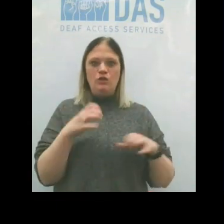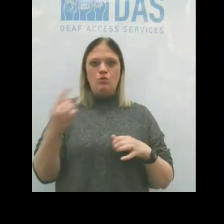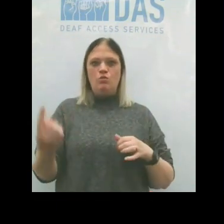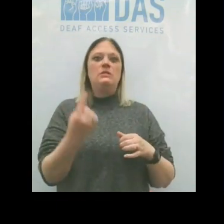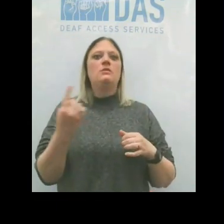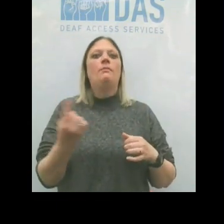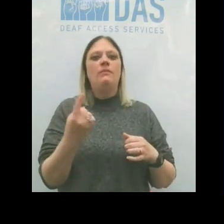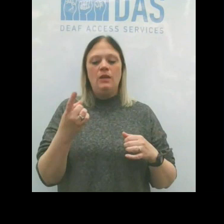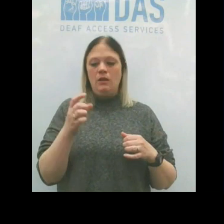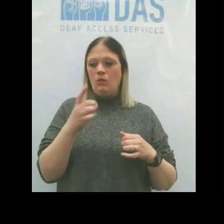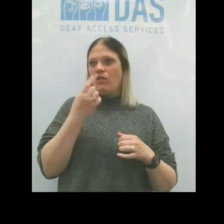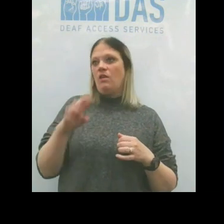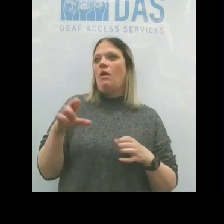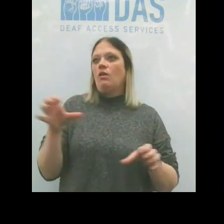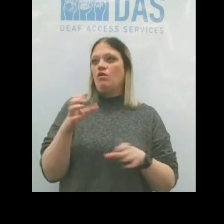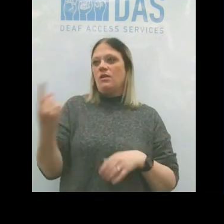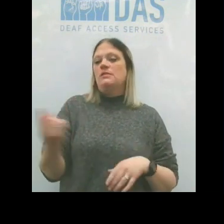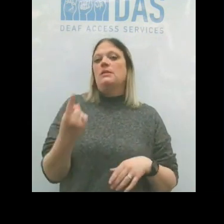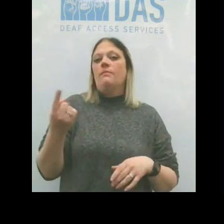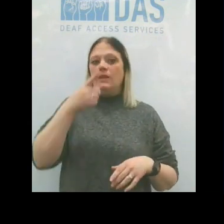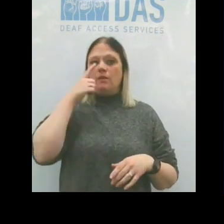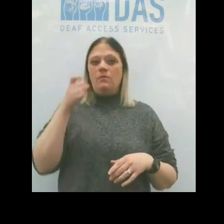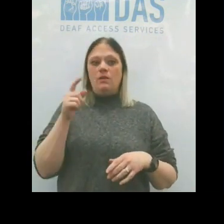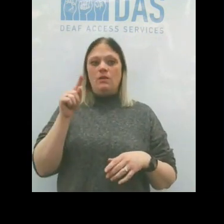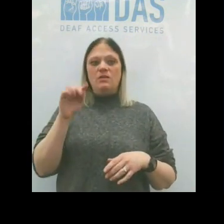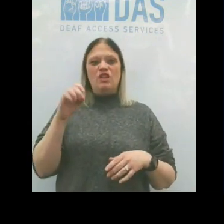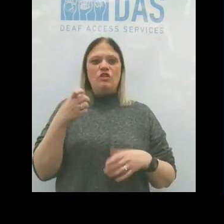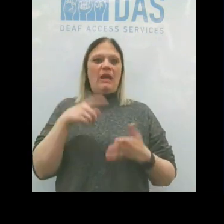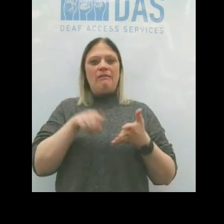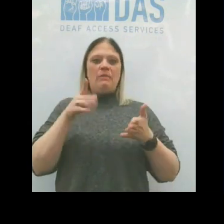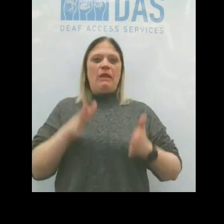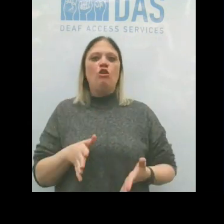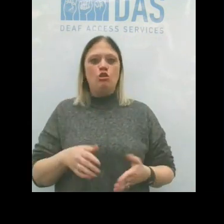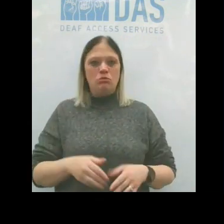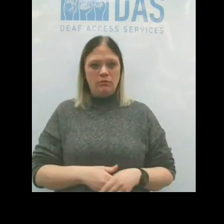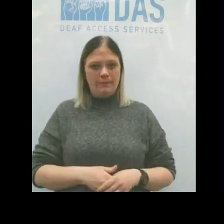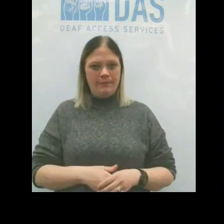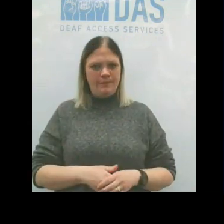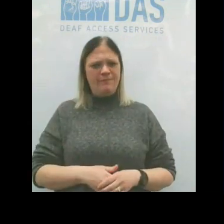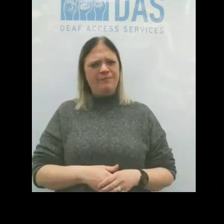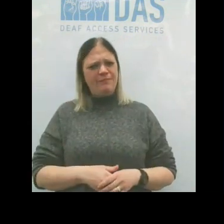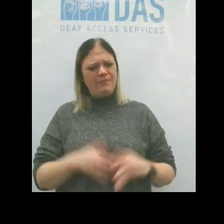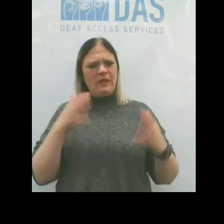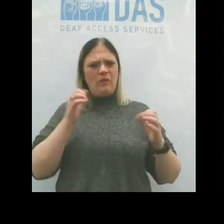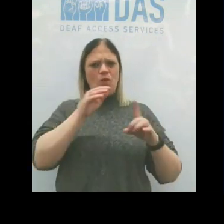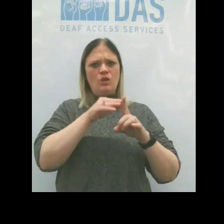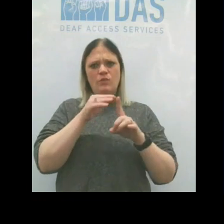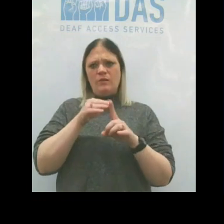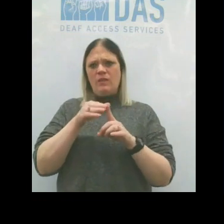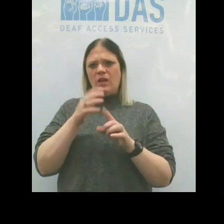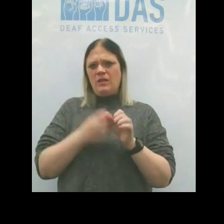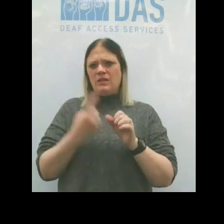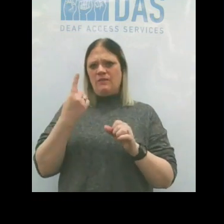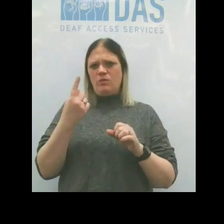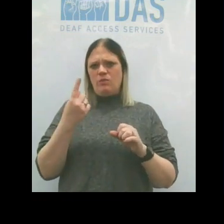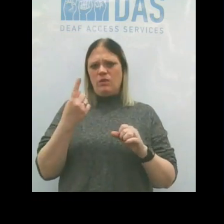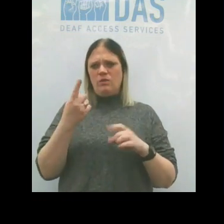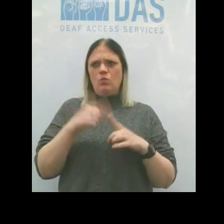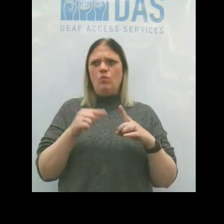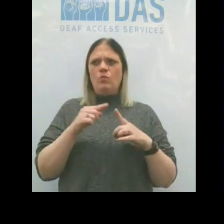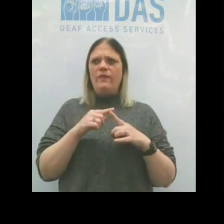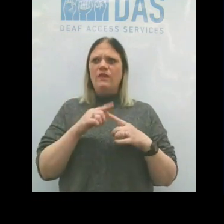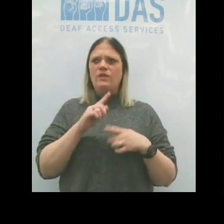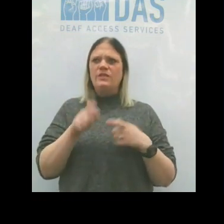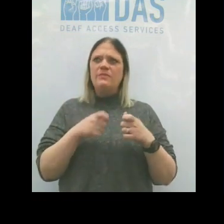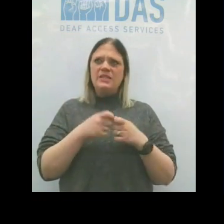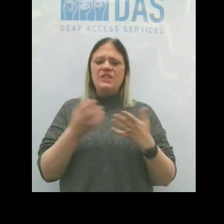Dr. Burstein does something because they're taxpayers. And I want to remind everybody that when there's certain things that